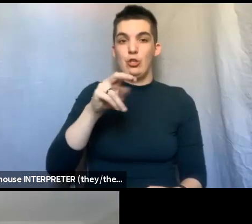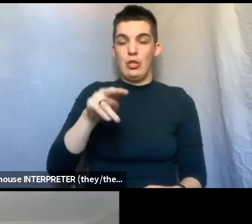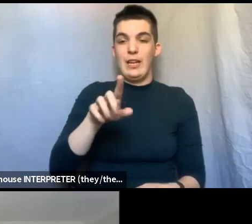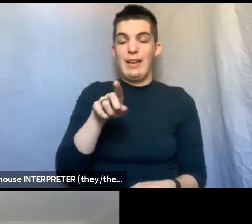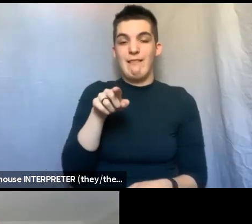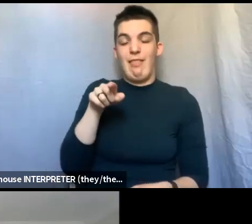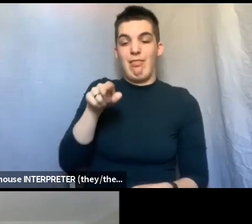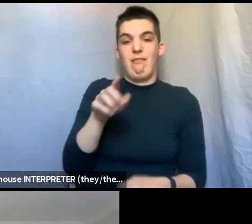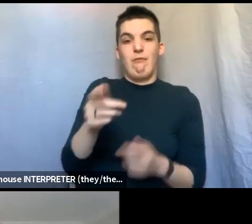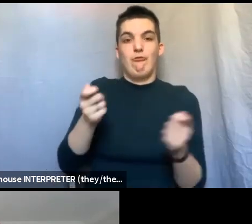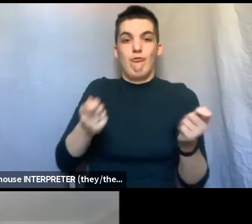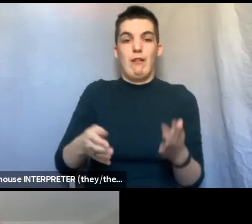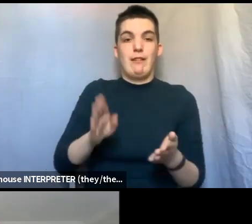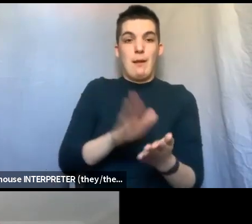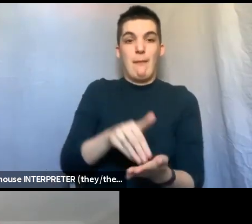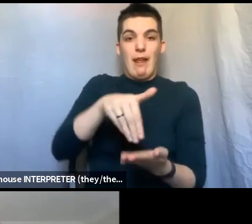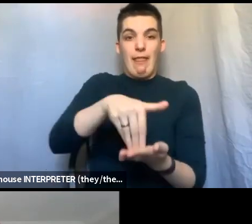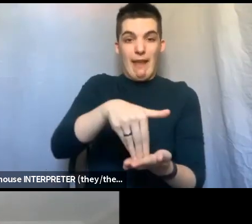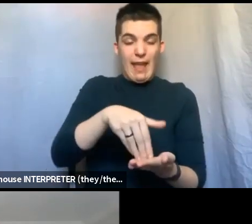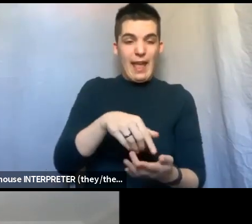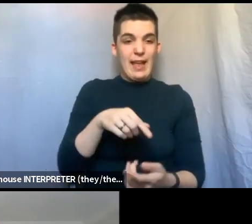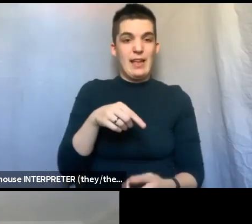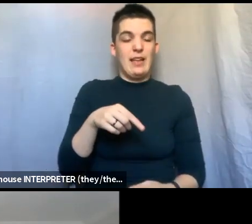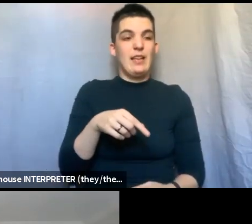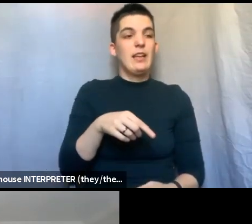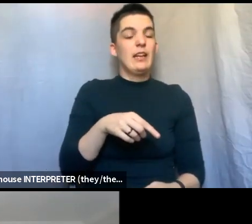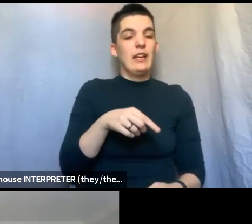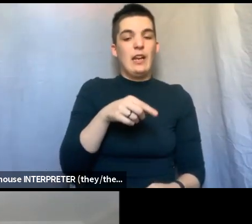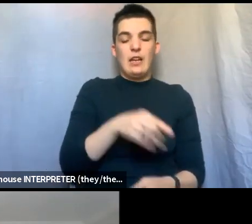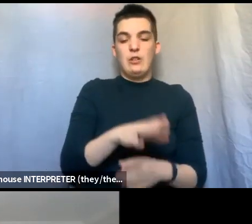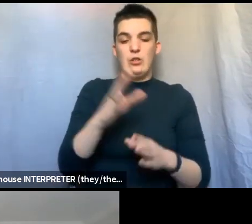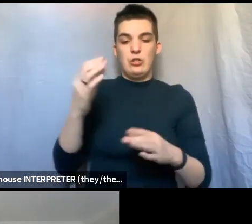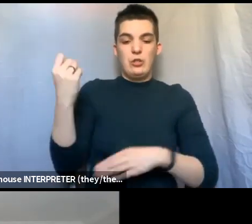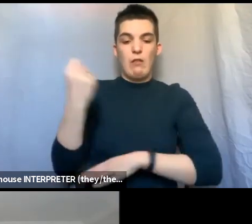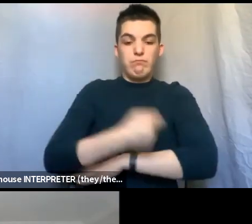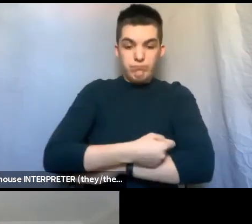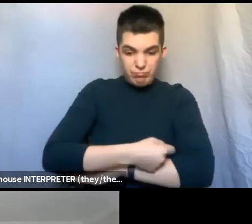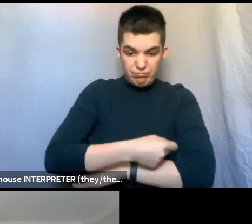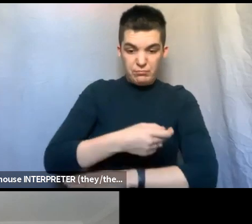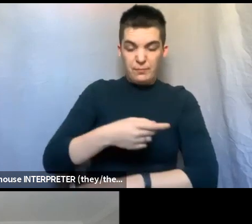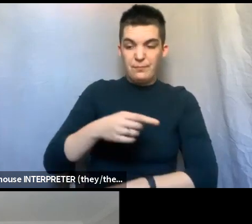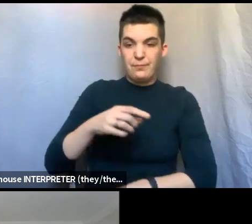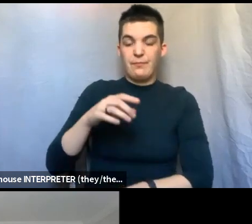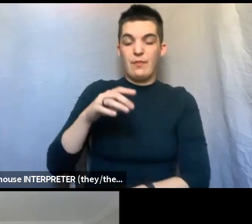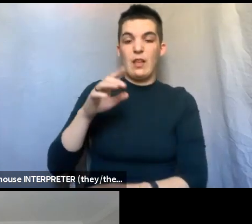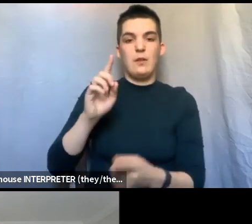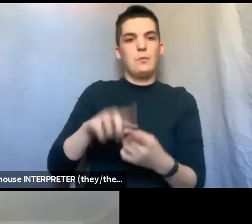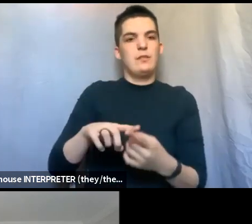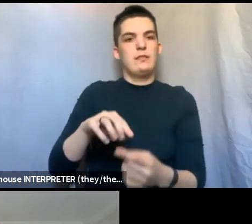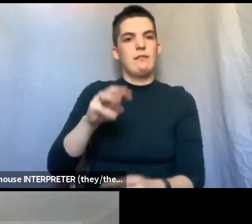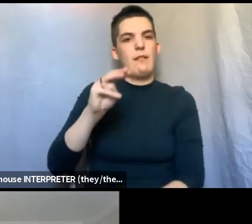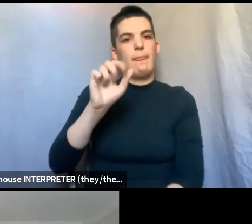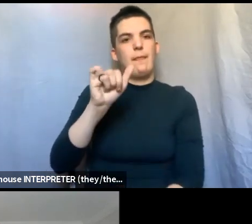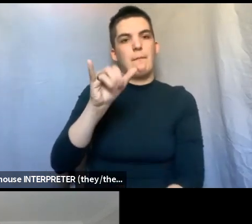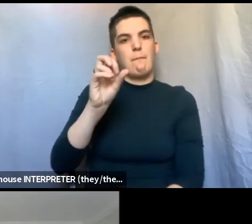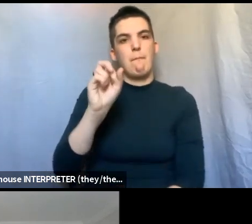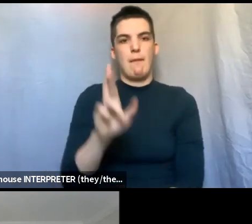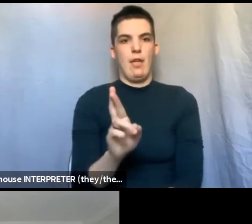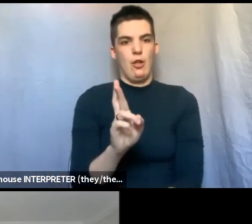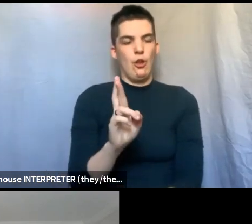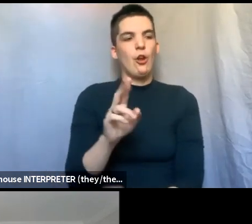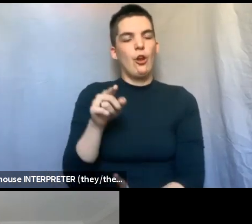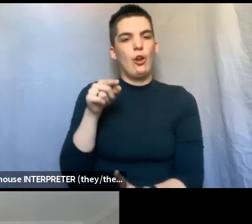you know, et cetera. And the theater had been dark. And it was Mayor John Lindsay who said, "This is a national disgrace. We have